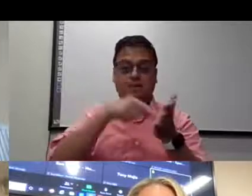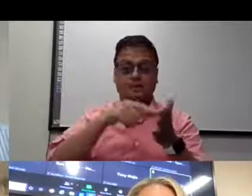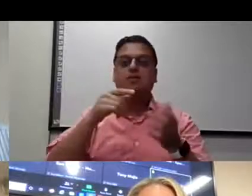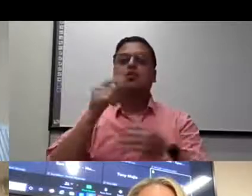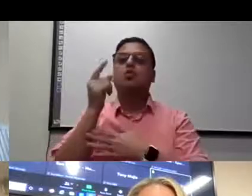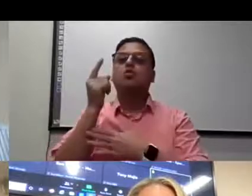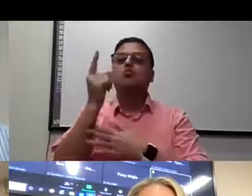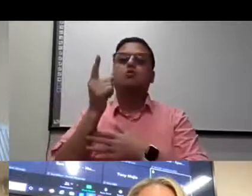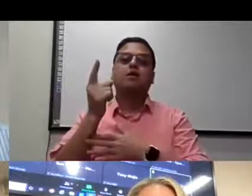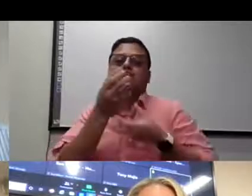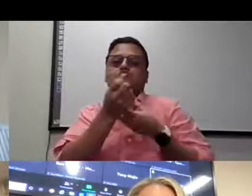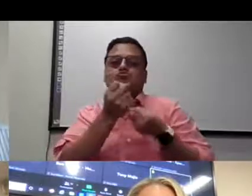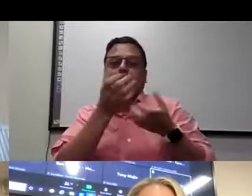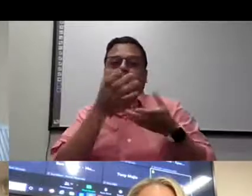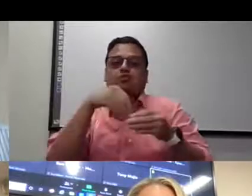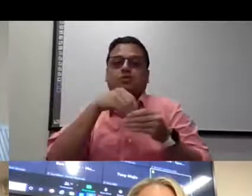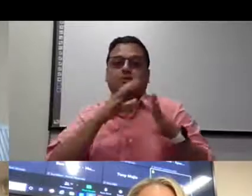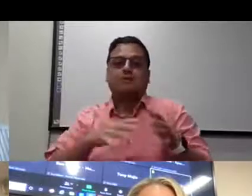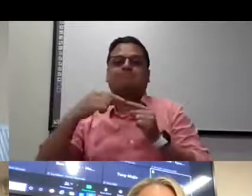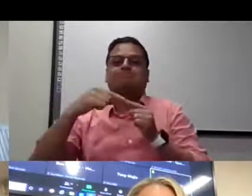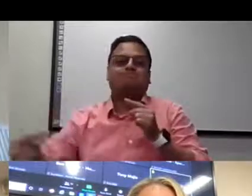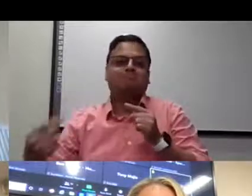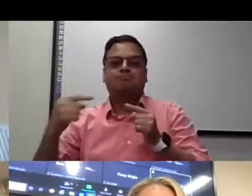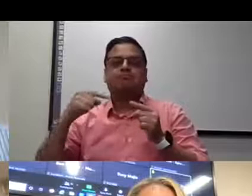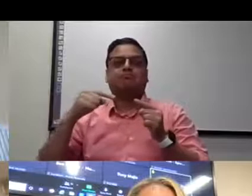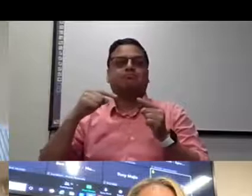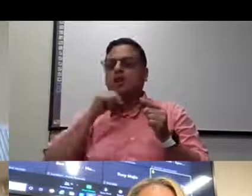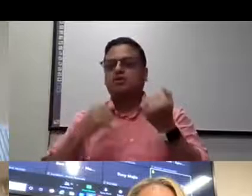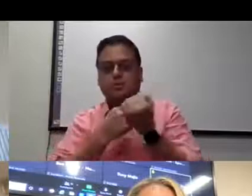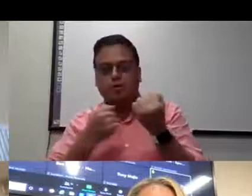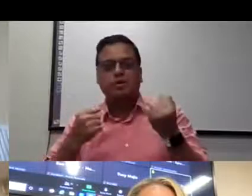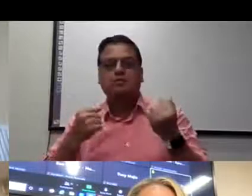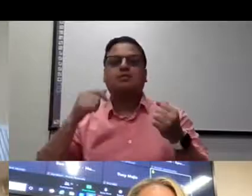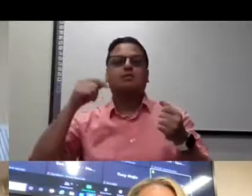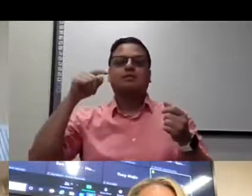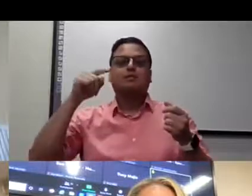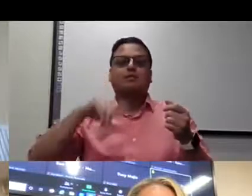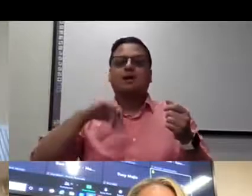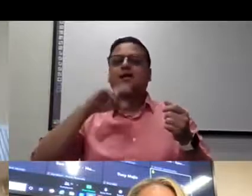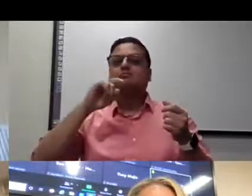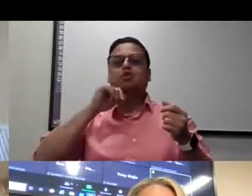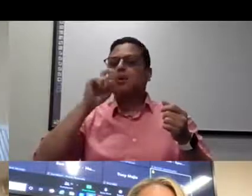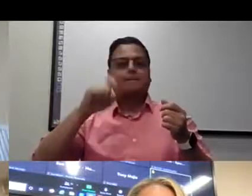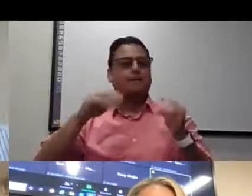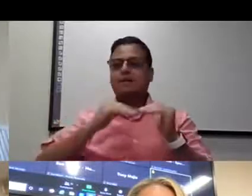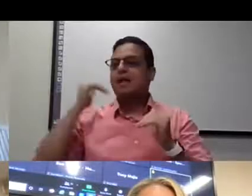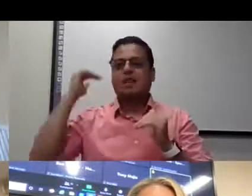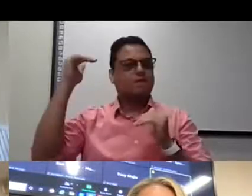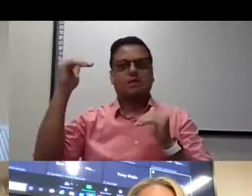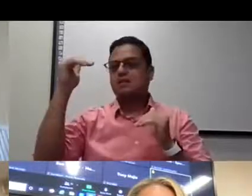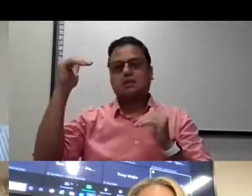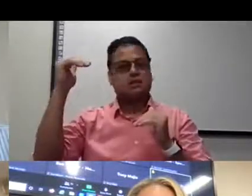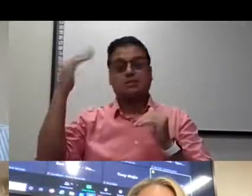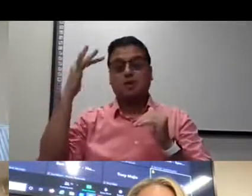of the trustees countered that, well, these things shouldn't be elevated because that was in